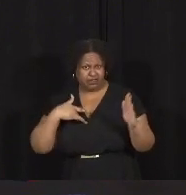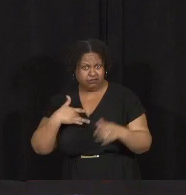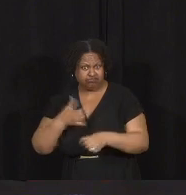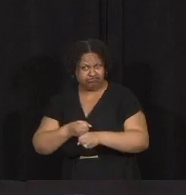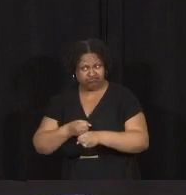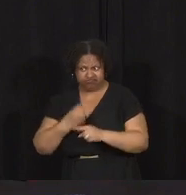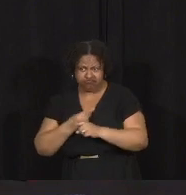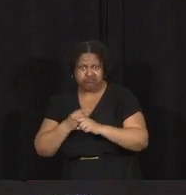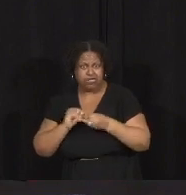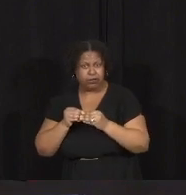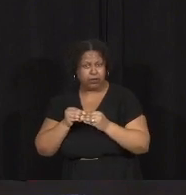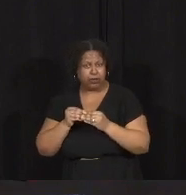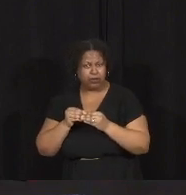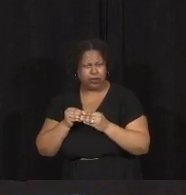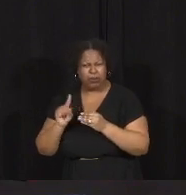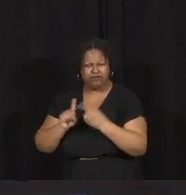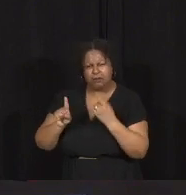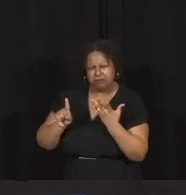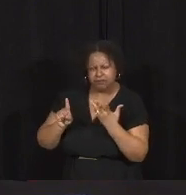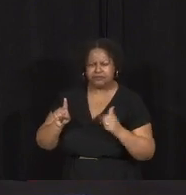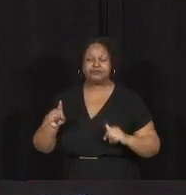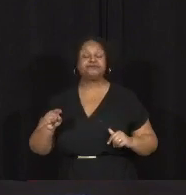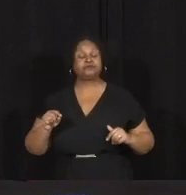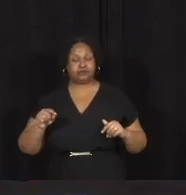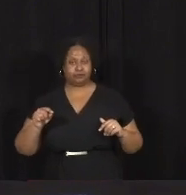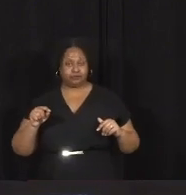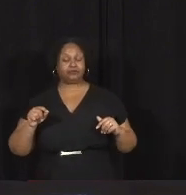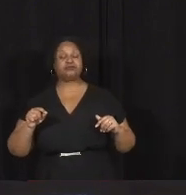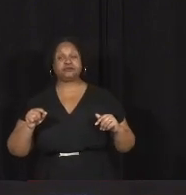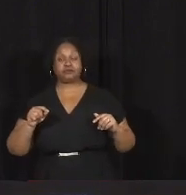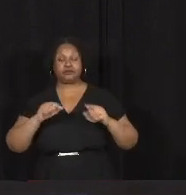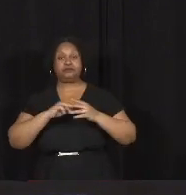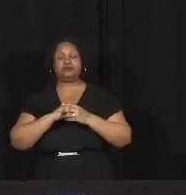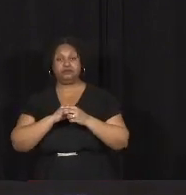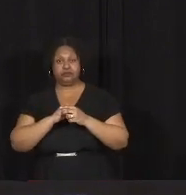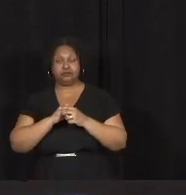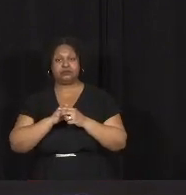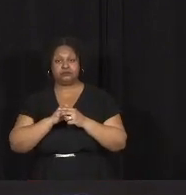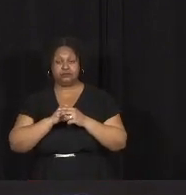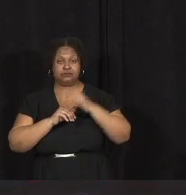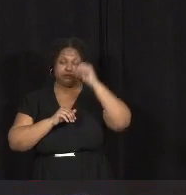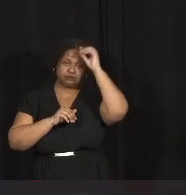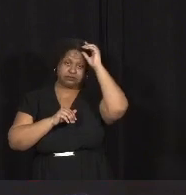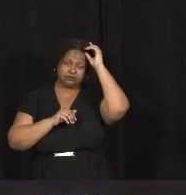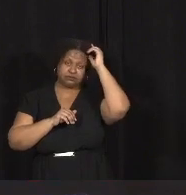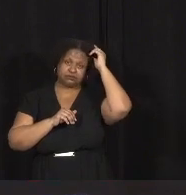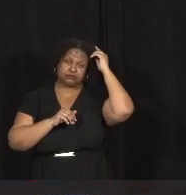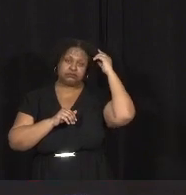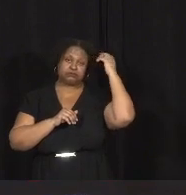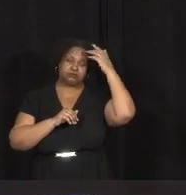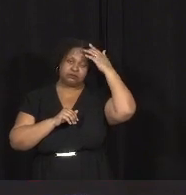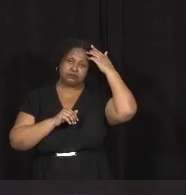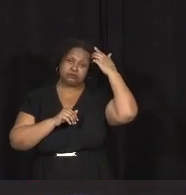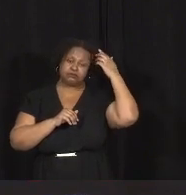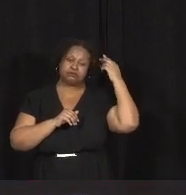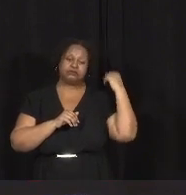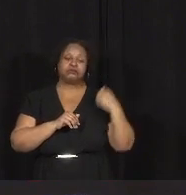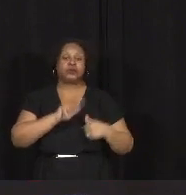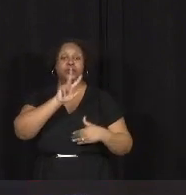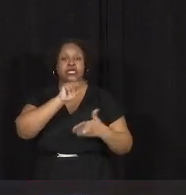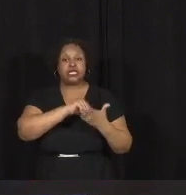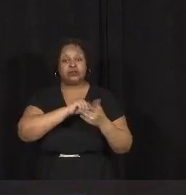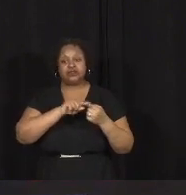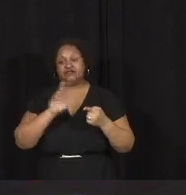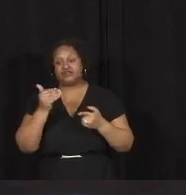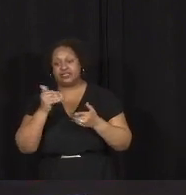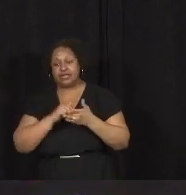Well, those figures relate to the entire course of the disease, which may be, as